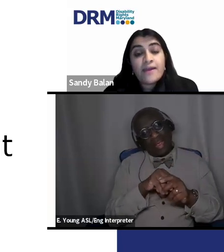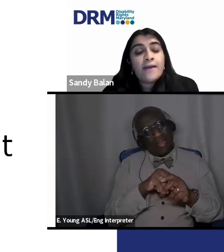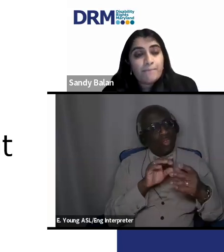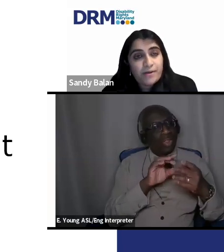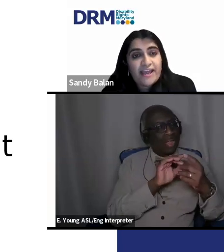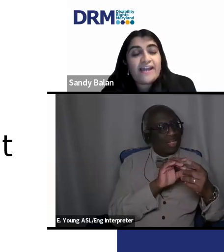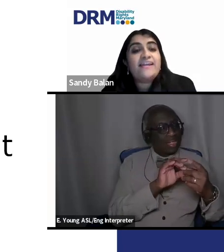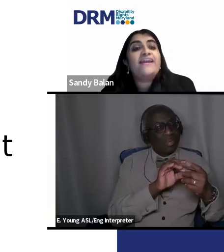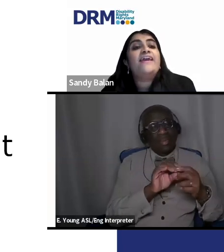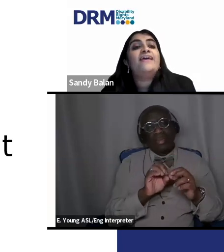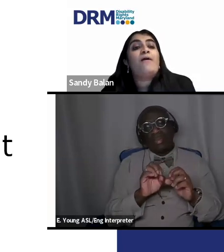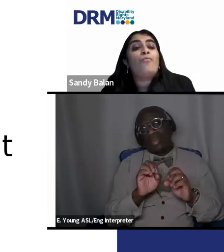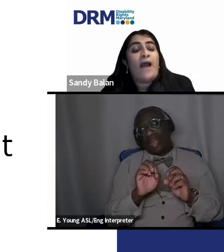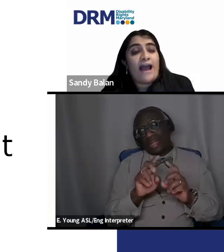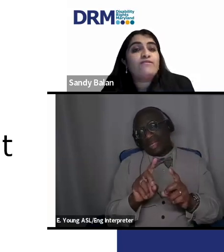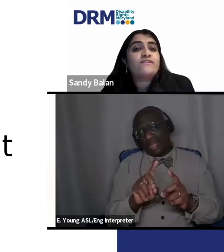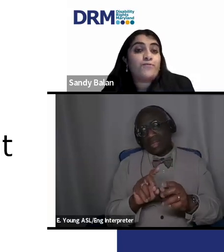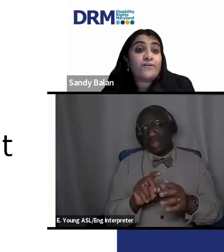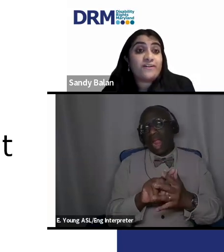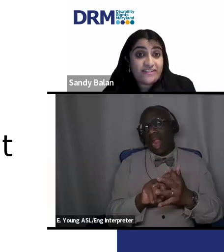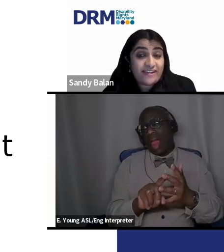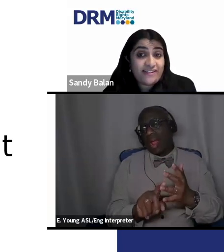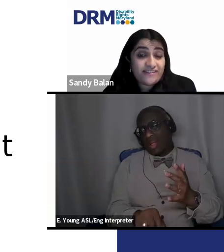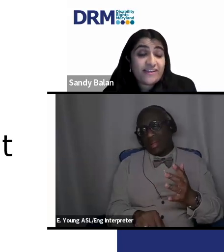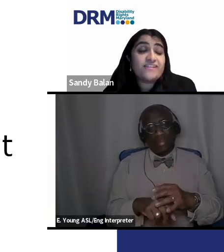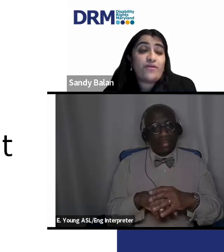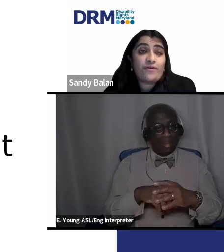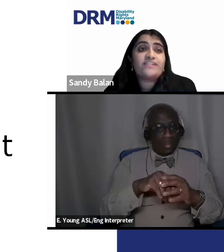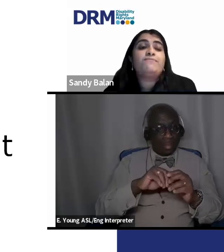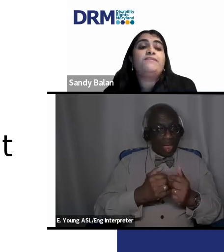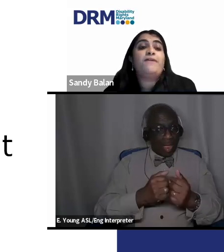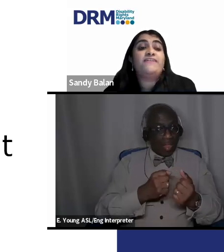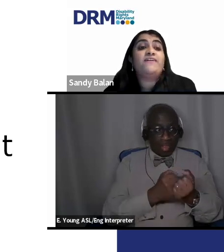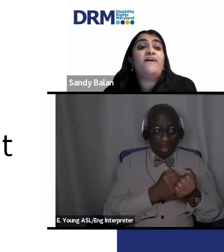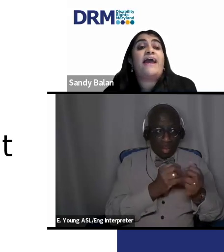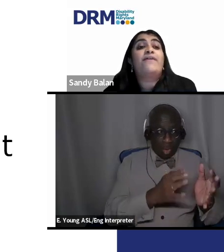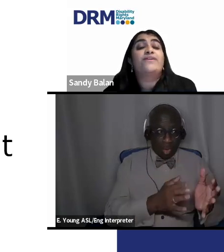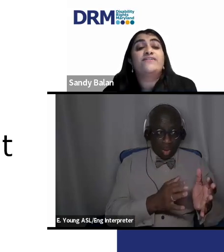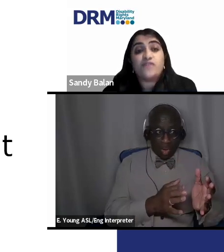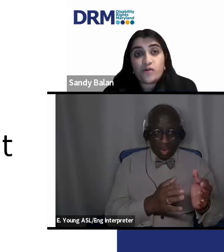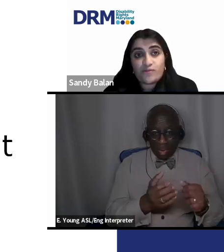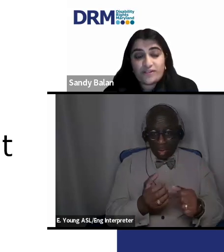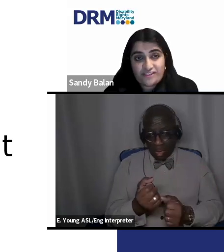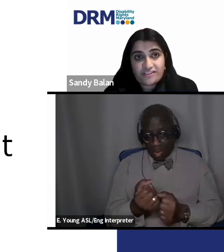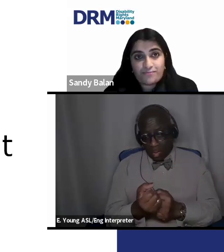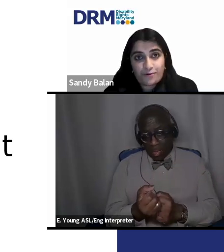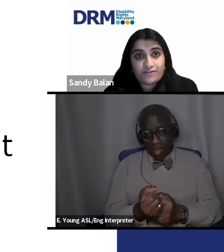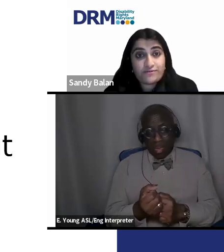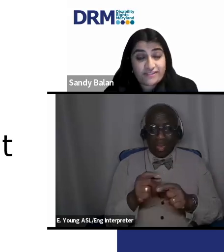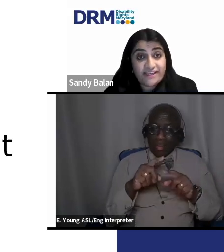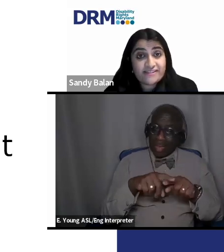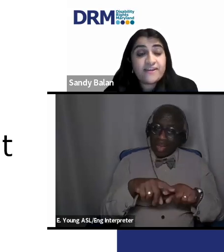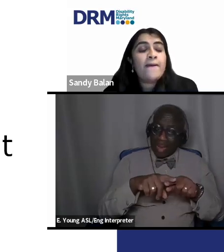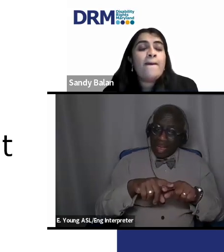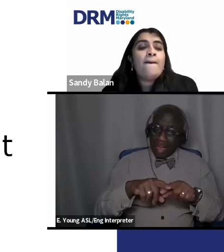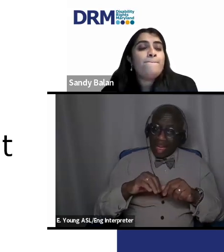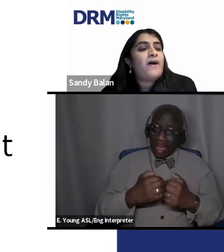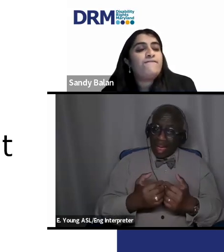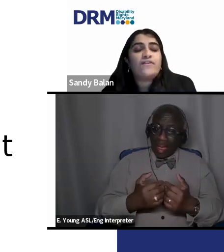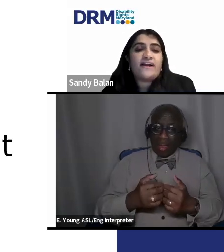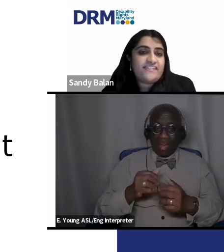education. But again, how a supporter assists is going to be dependent on how the adult wants the supporter to